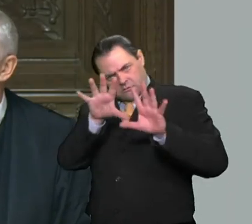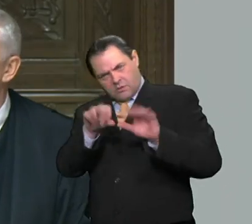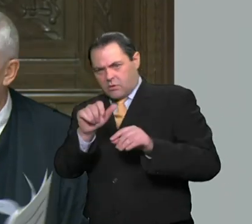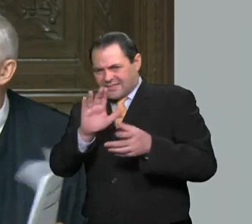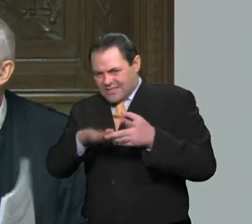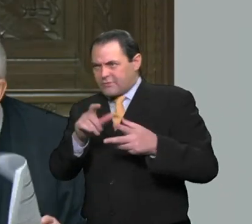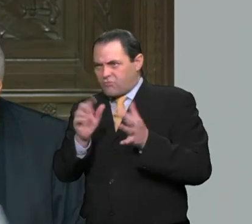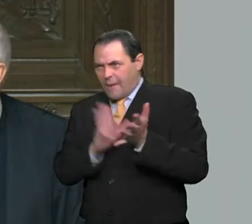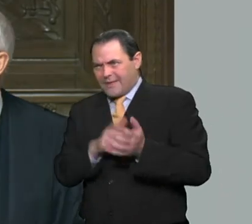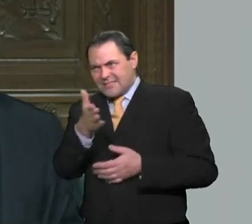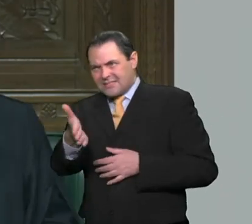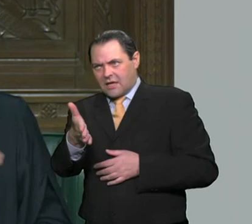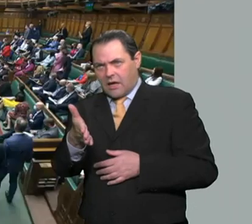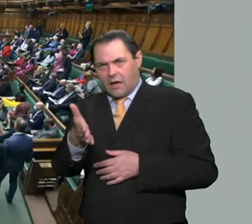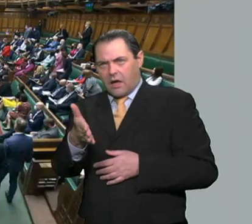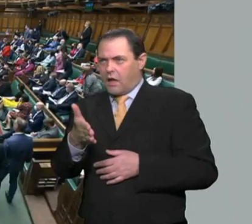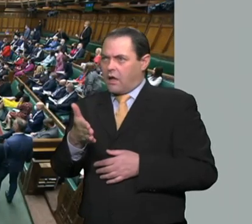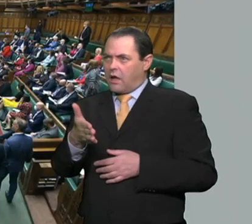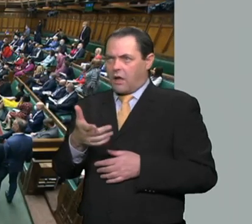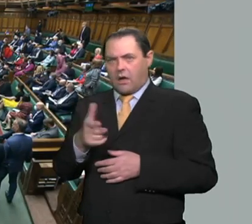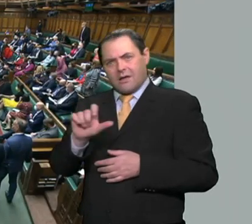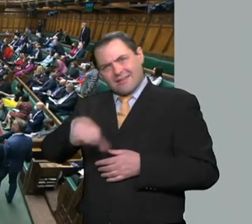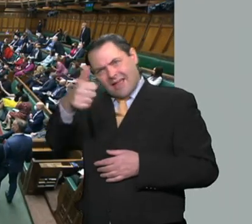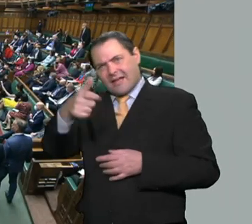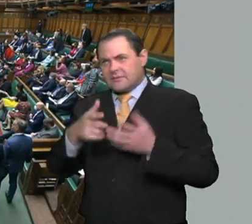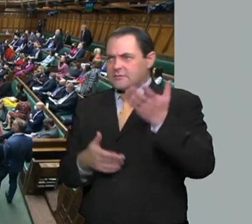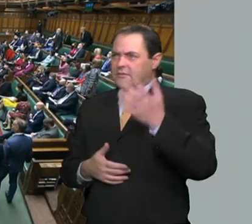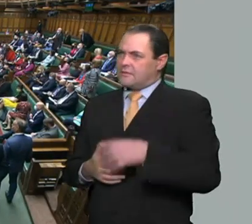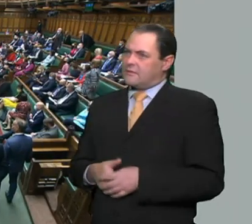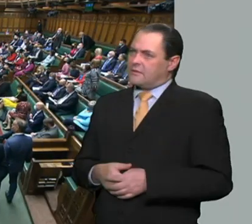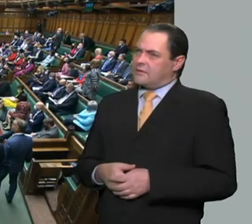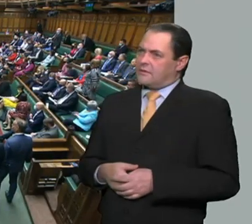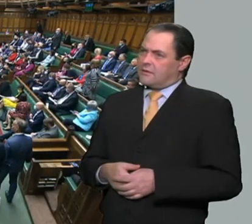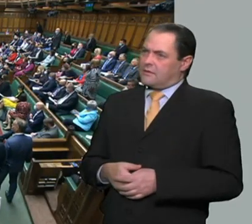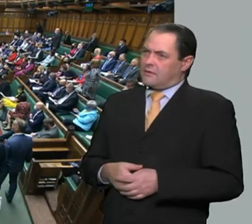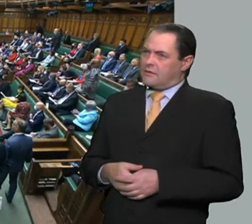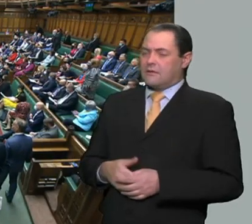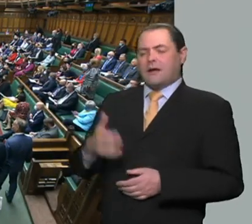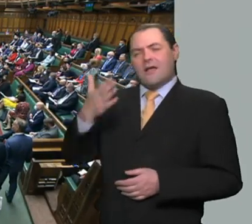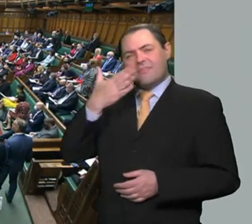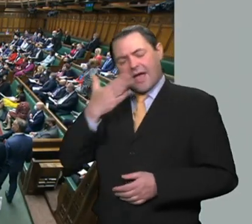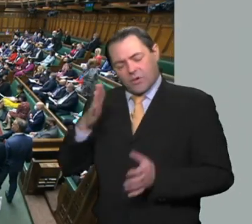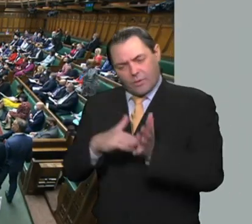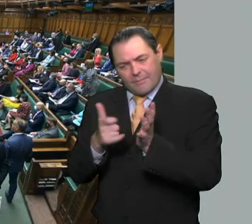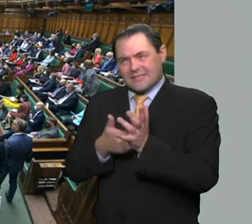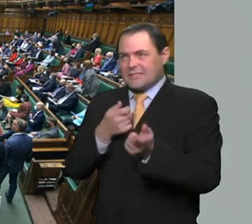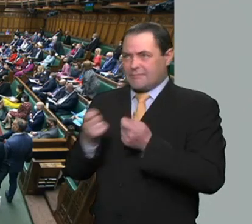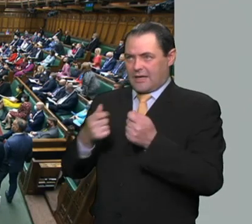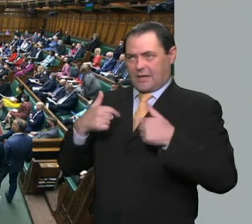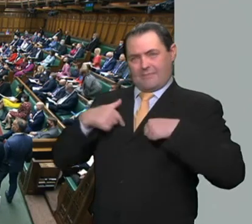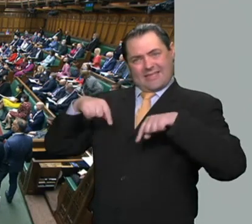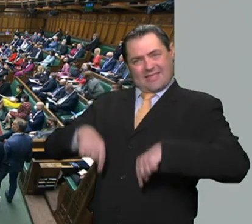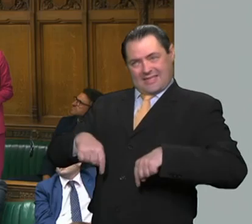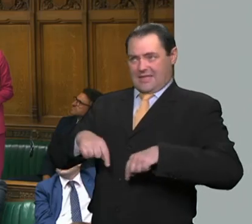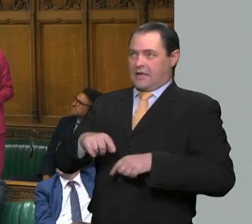Deputy Prime Minister. Too long an answer. Deanna Davis. Thank you, Mr. Speaker. Much of the reason that I stand in this chamber